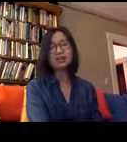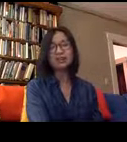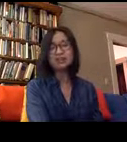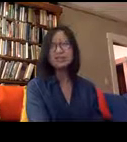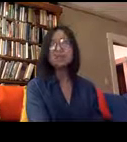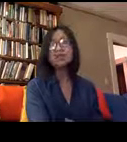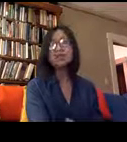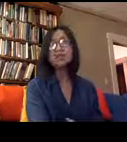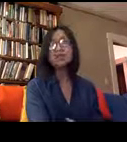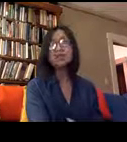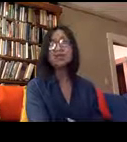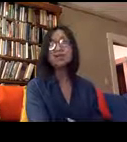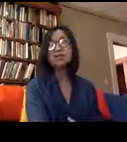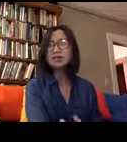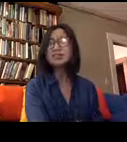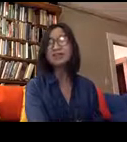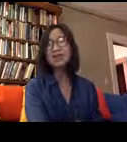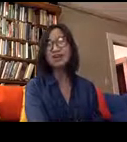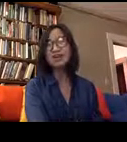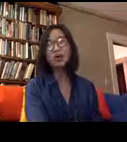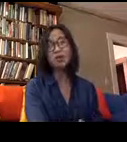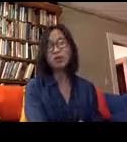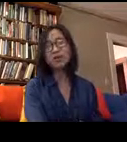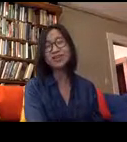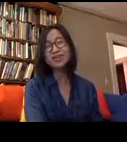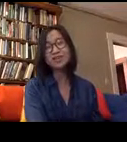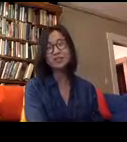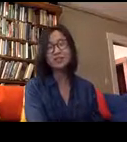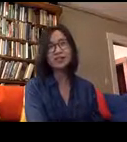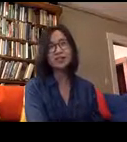that it sounds like working